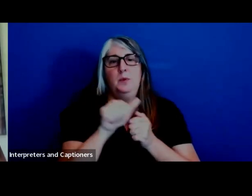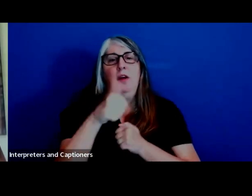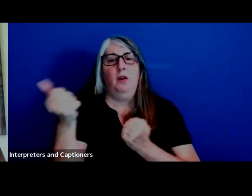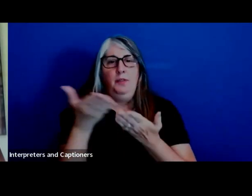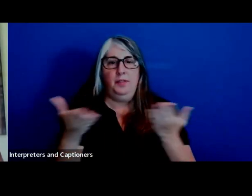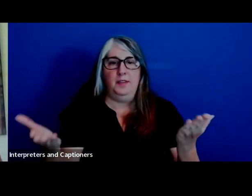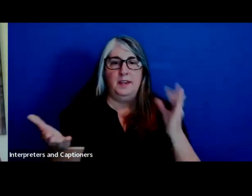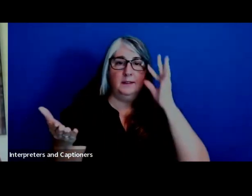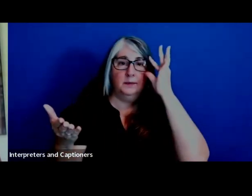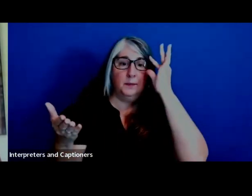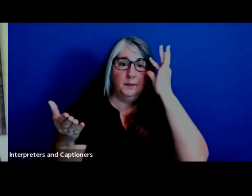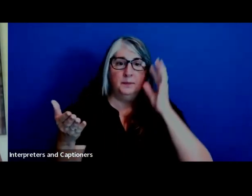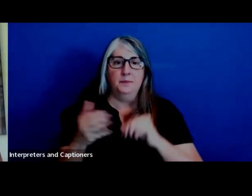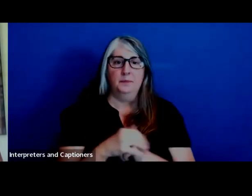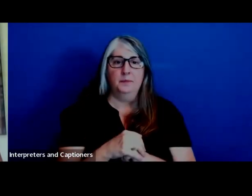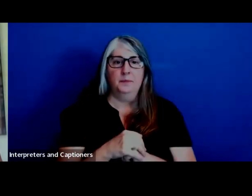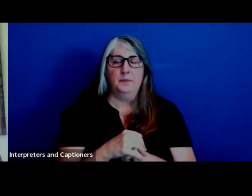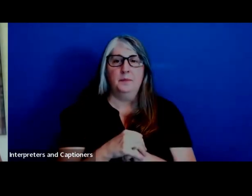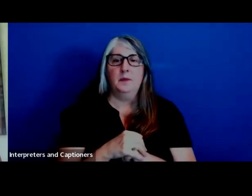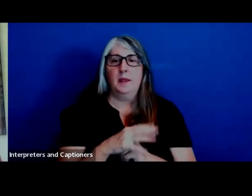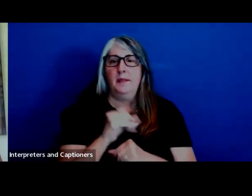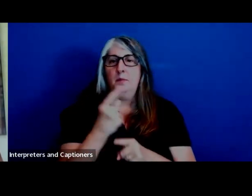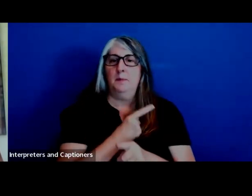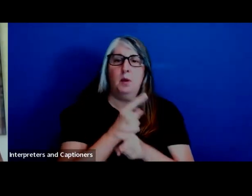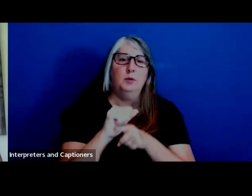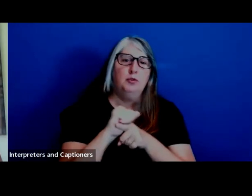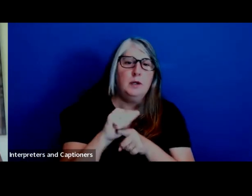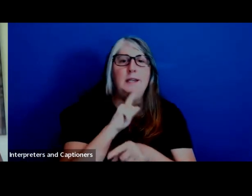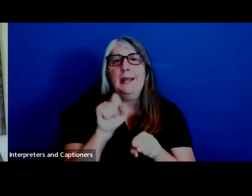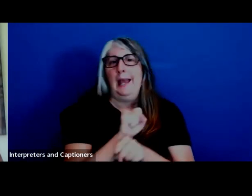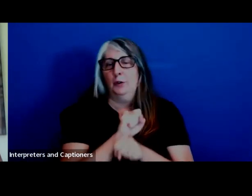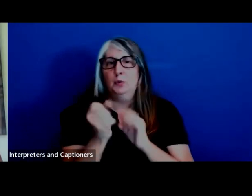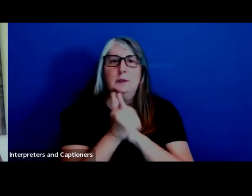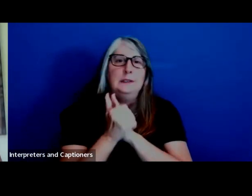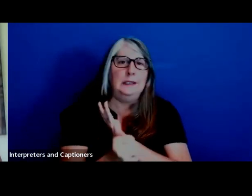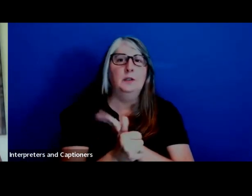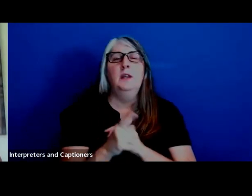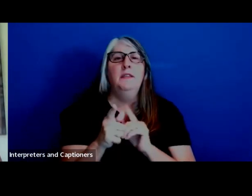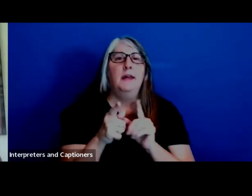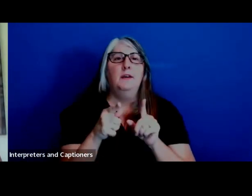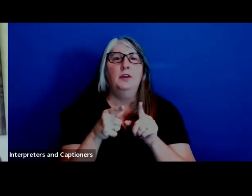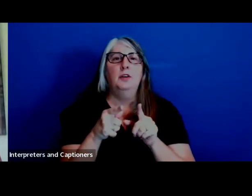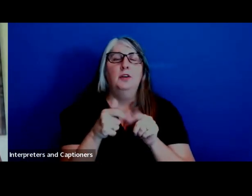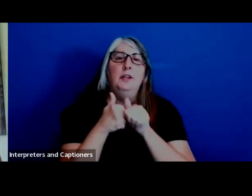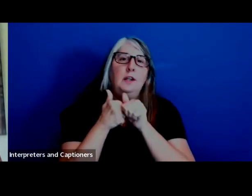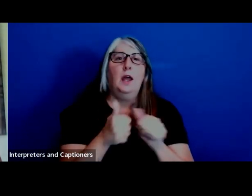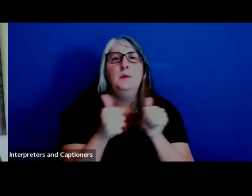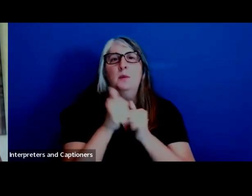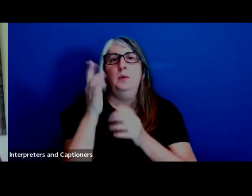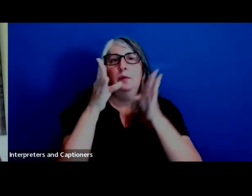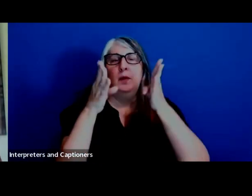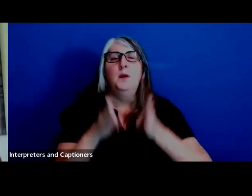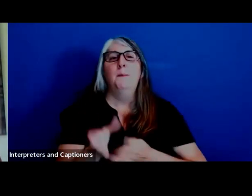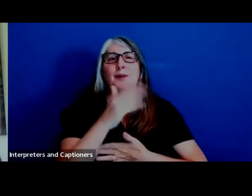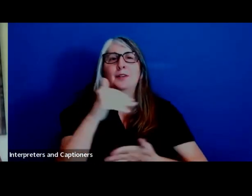things. You're going to need proper trainings. You need actual skills that are in alignment with person-centered planning.